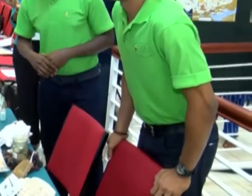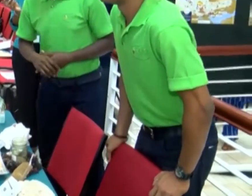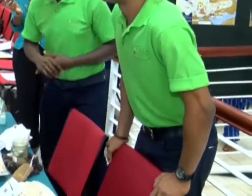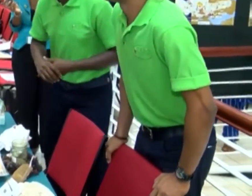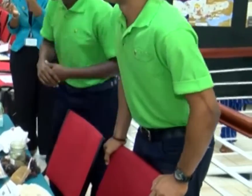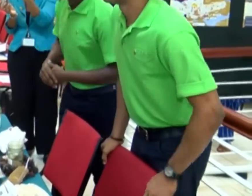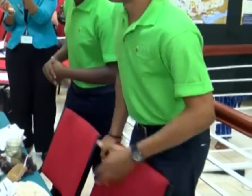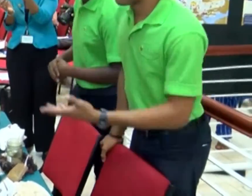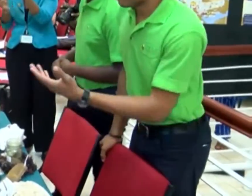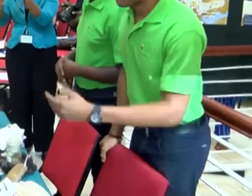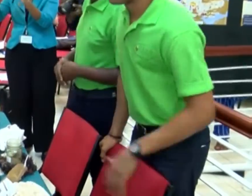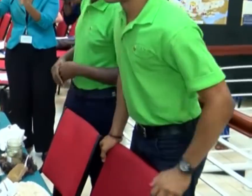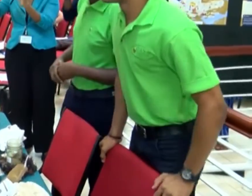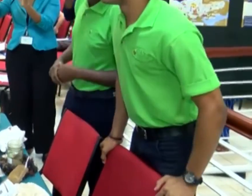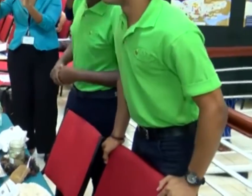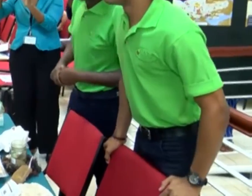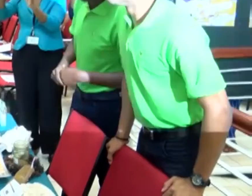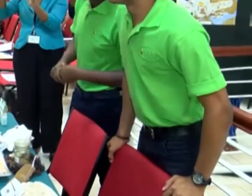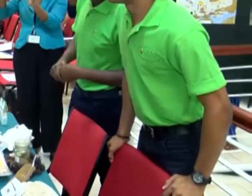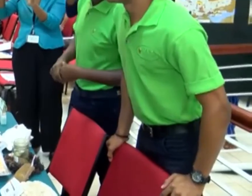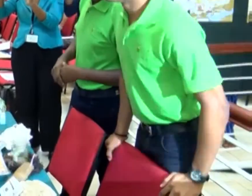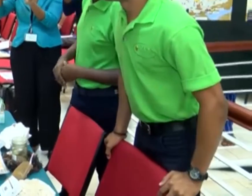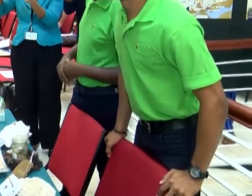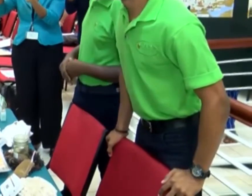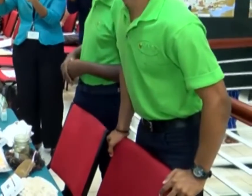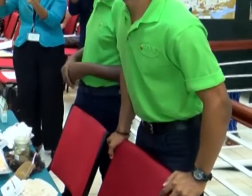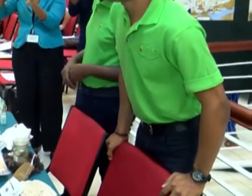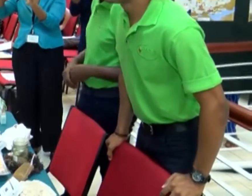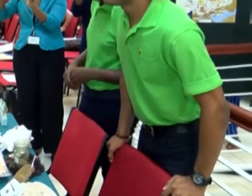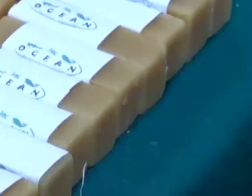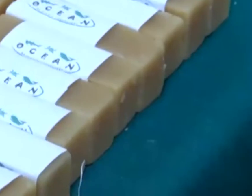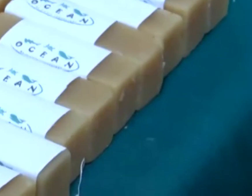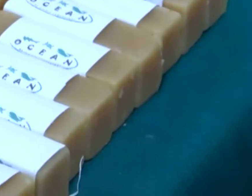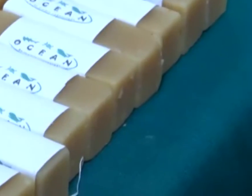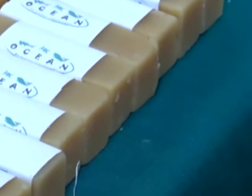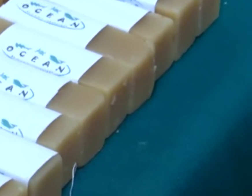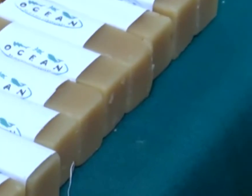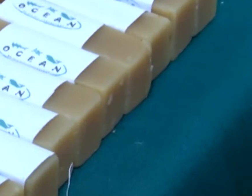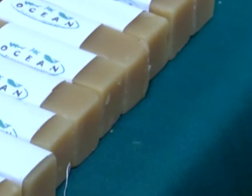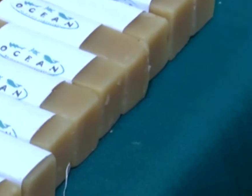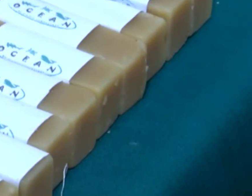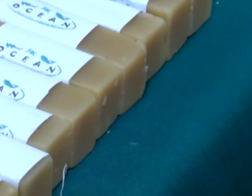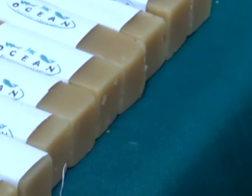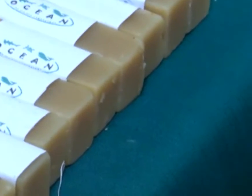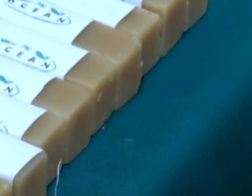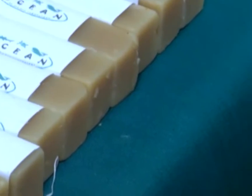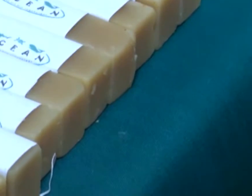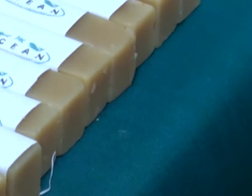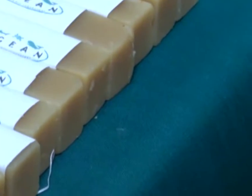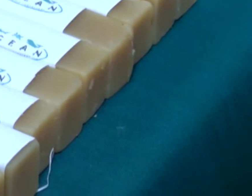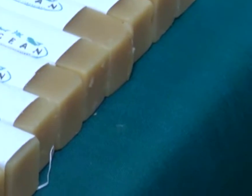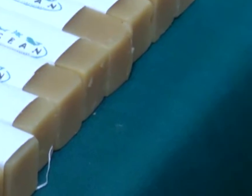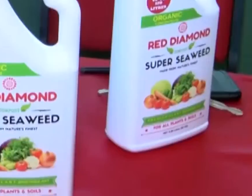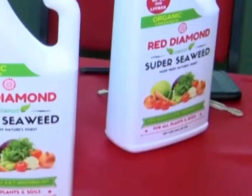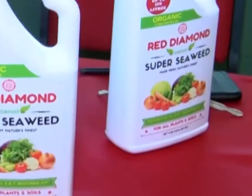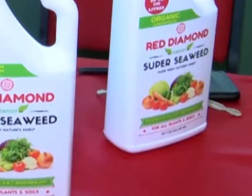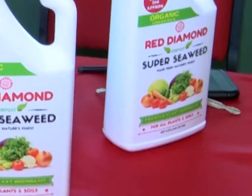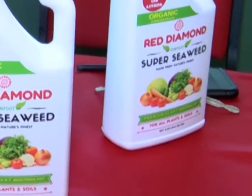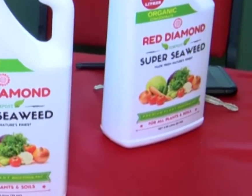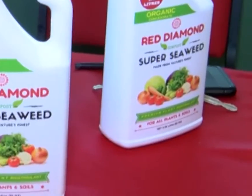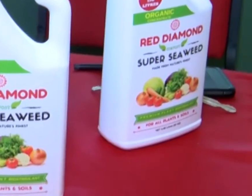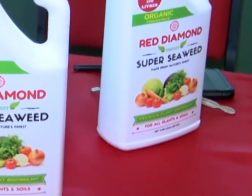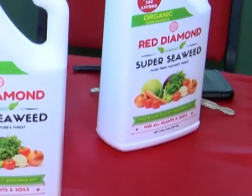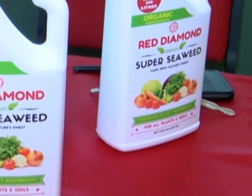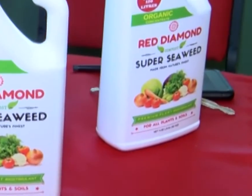threat and a problem, presents a number of opportunities. The two-day symposium is being jointly hosted by the University of the